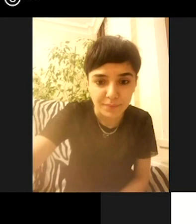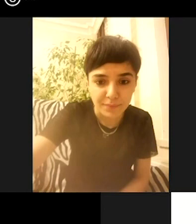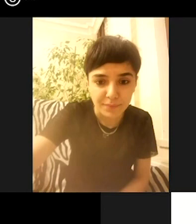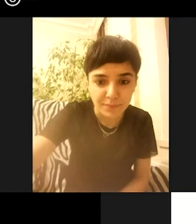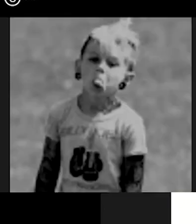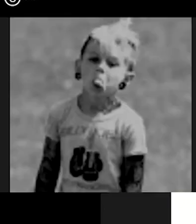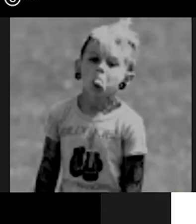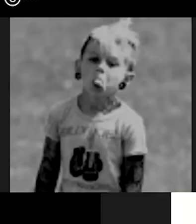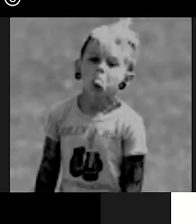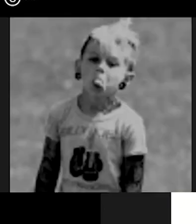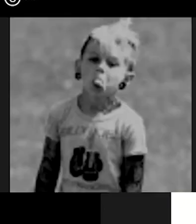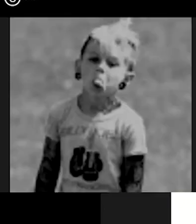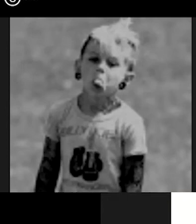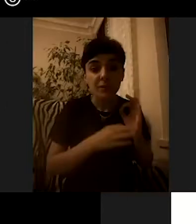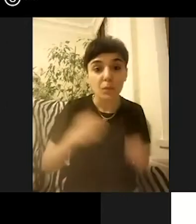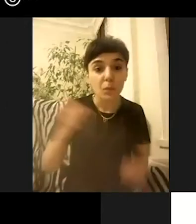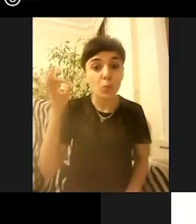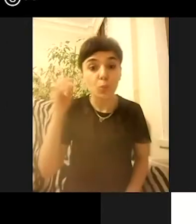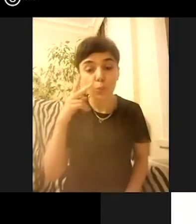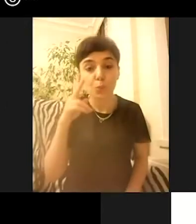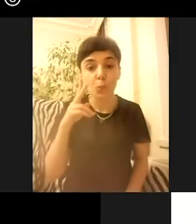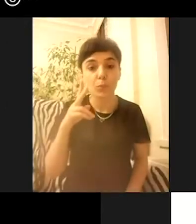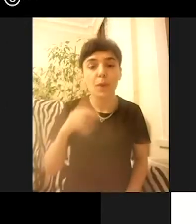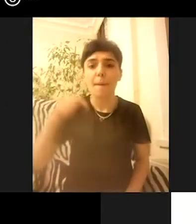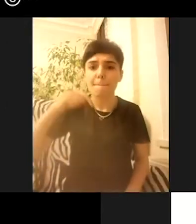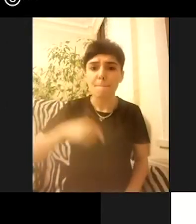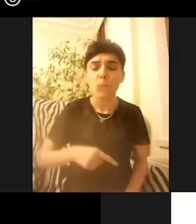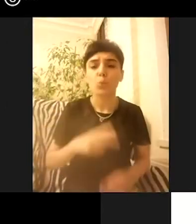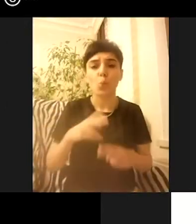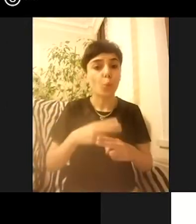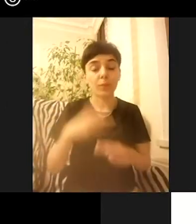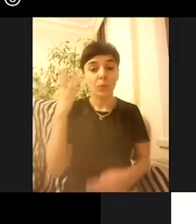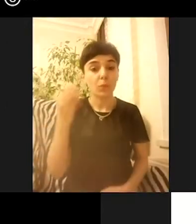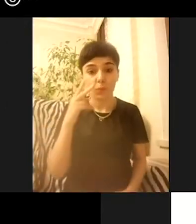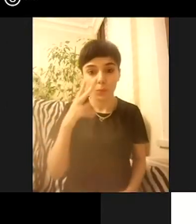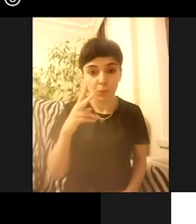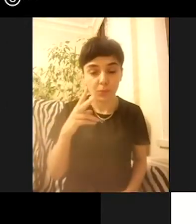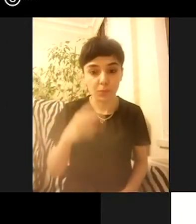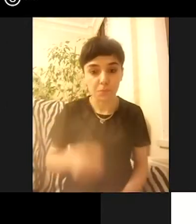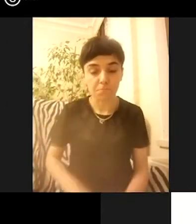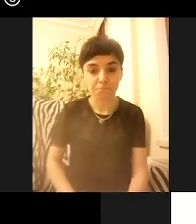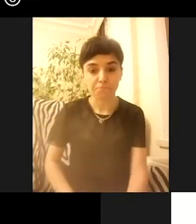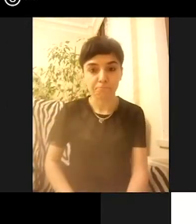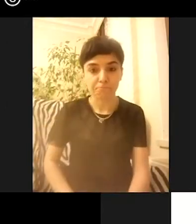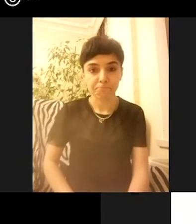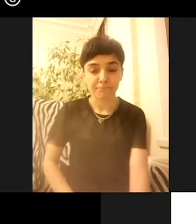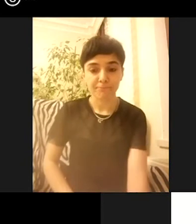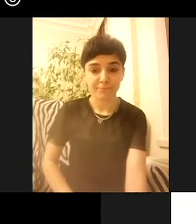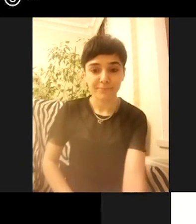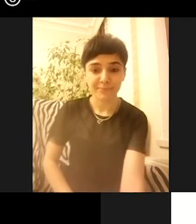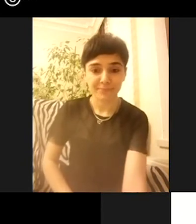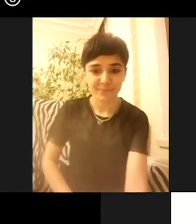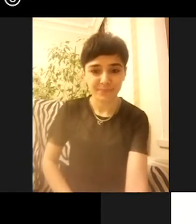relate to that because you also had those terms back then. And first I called